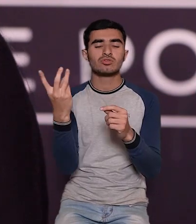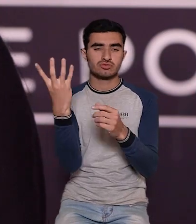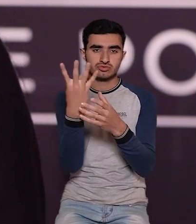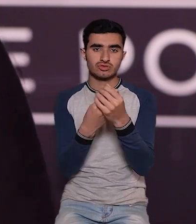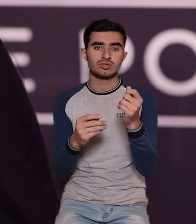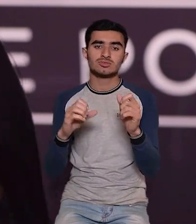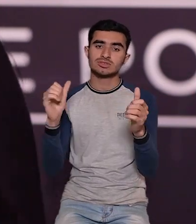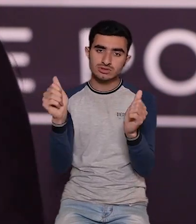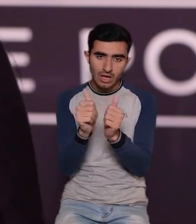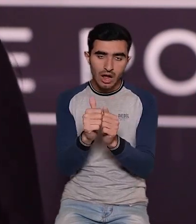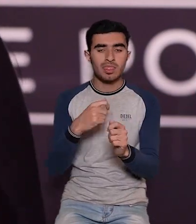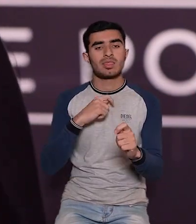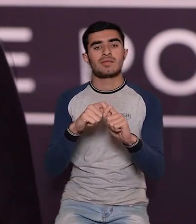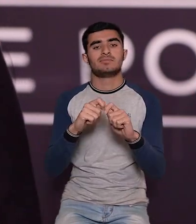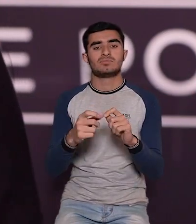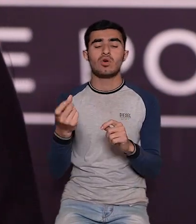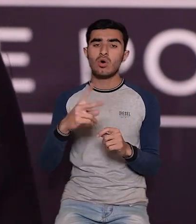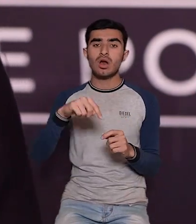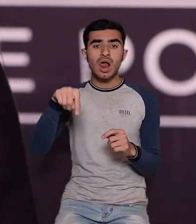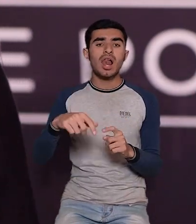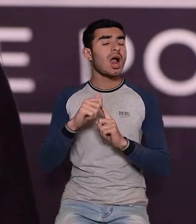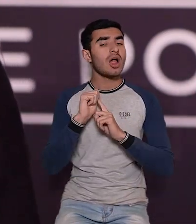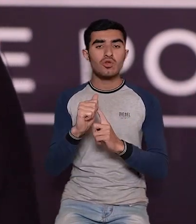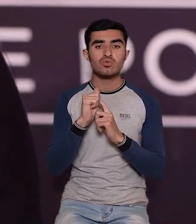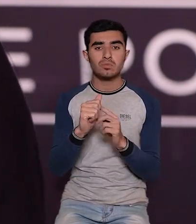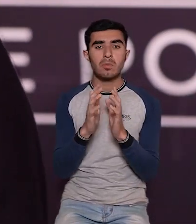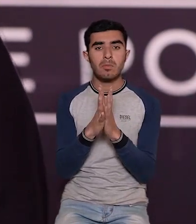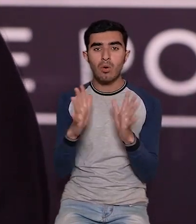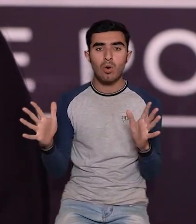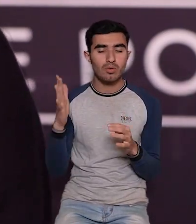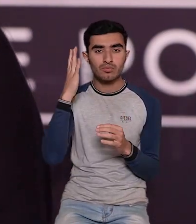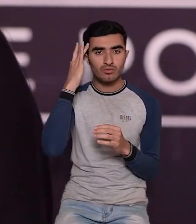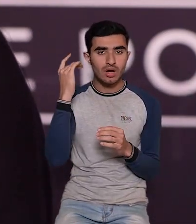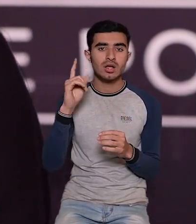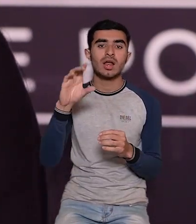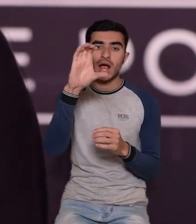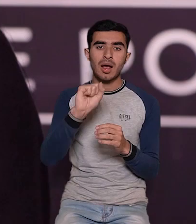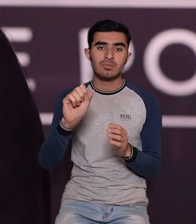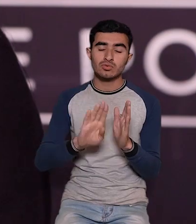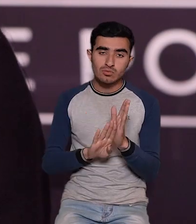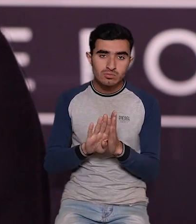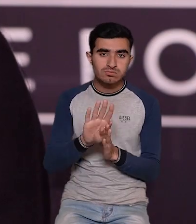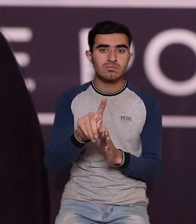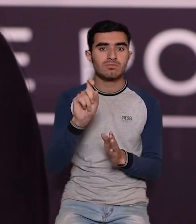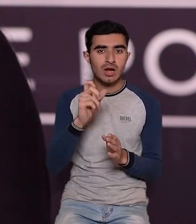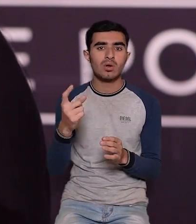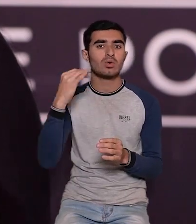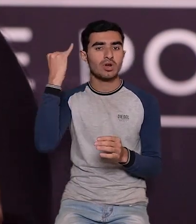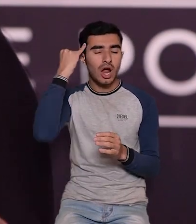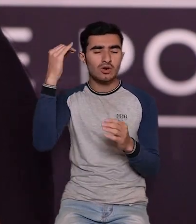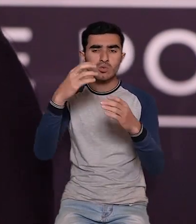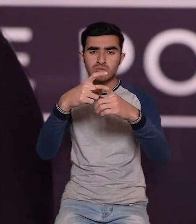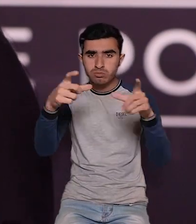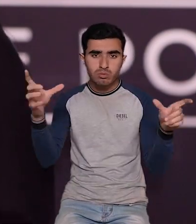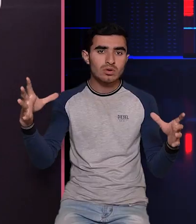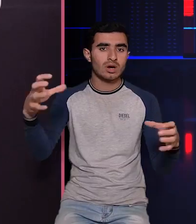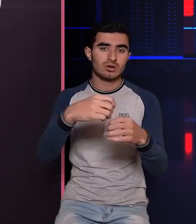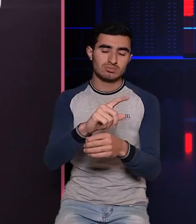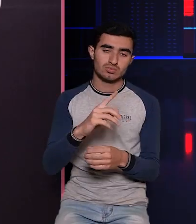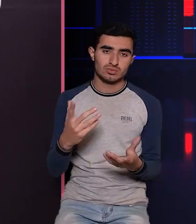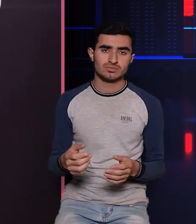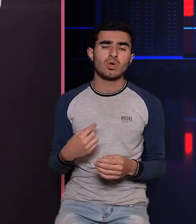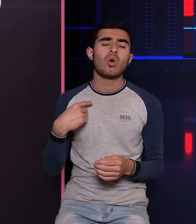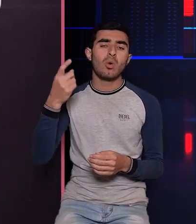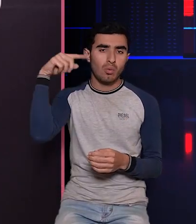think this was very important for the foundation's growth, foundation's broad-based approach. So